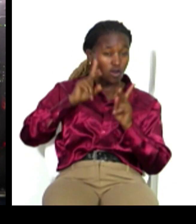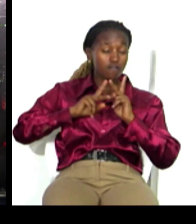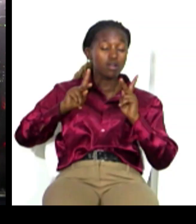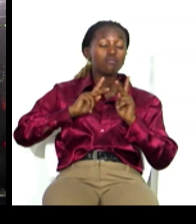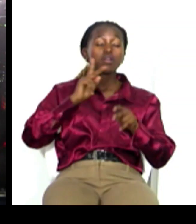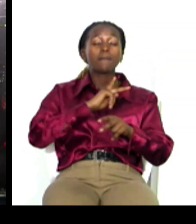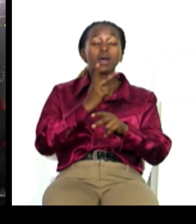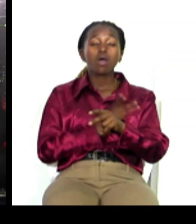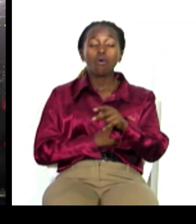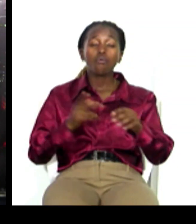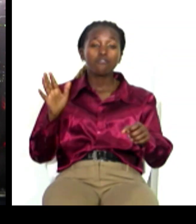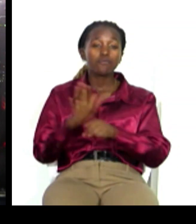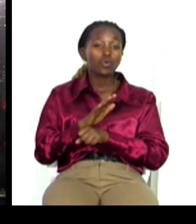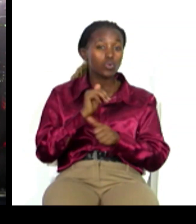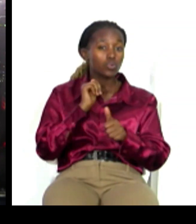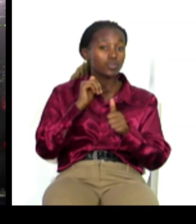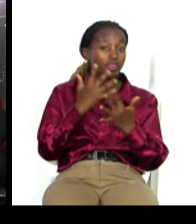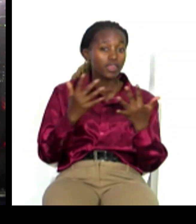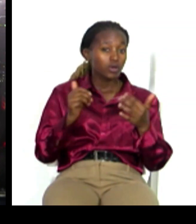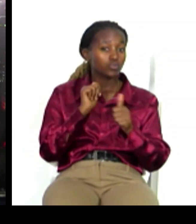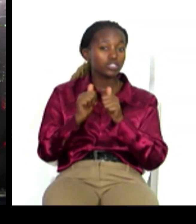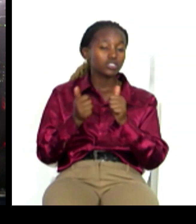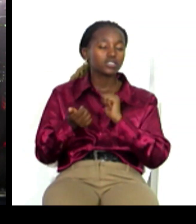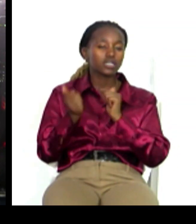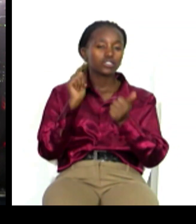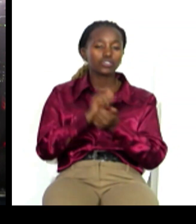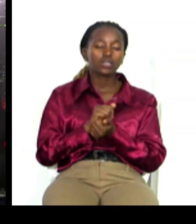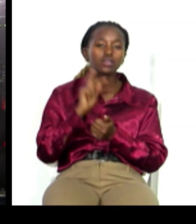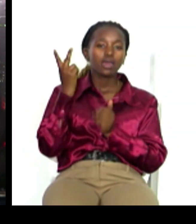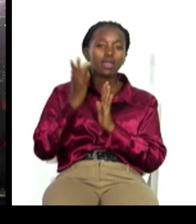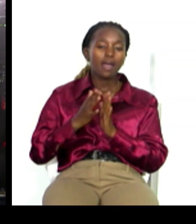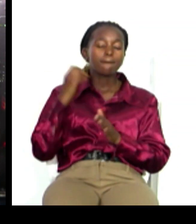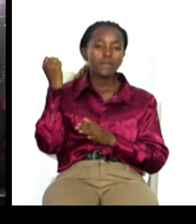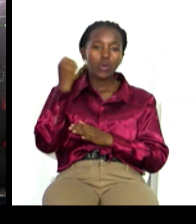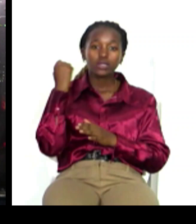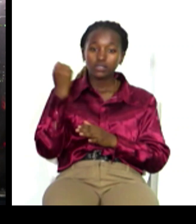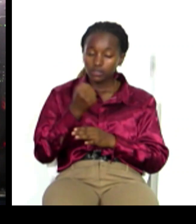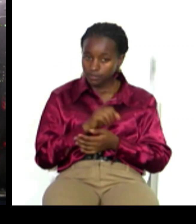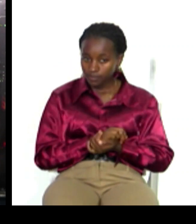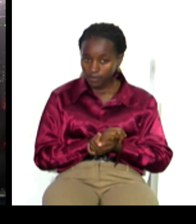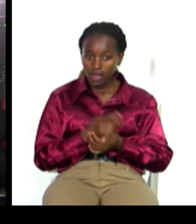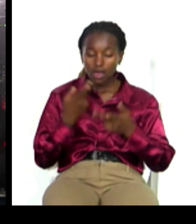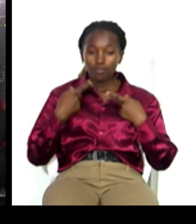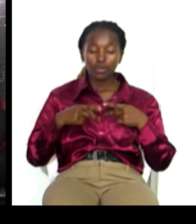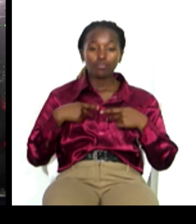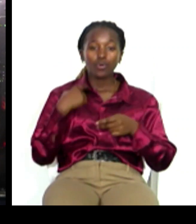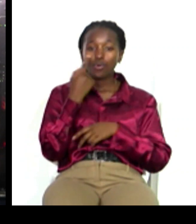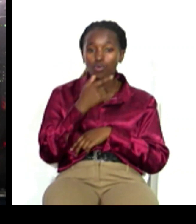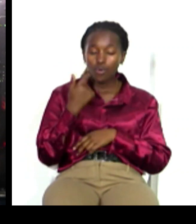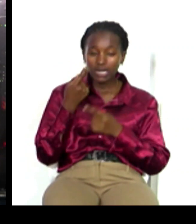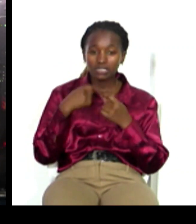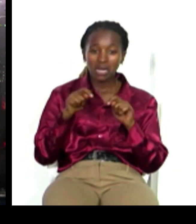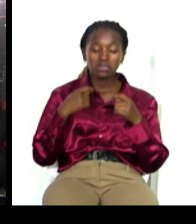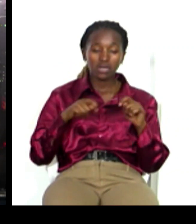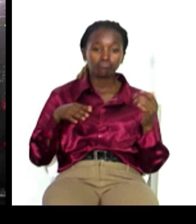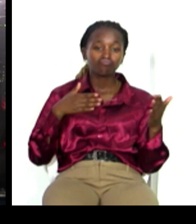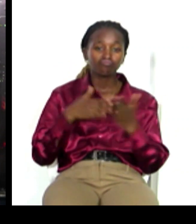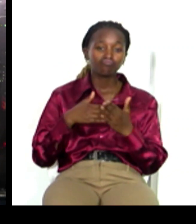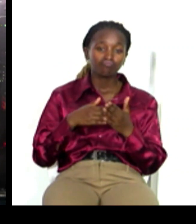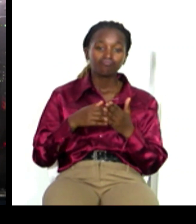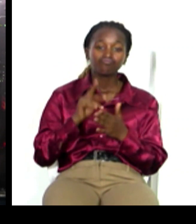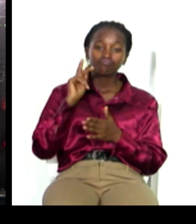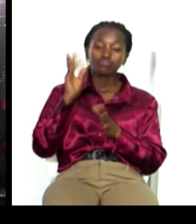is going to change the Kenyan politics. Right now, ukiona watu wenye wanapiga Kenya, wanapiga the president vita, they are